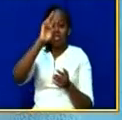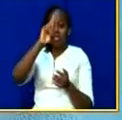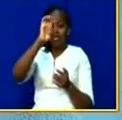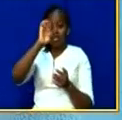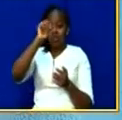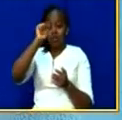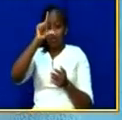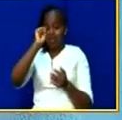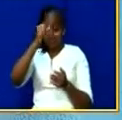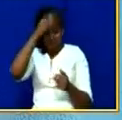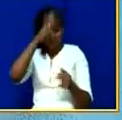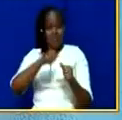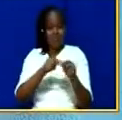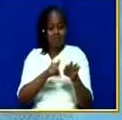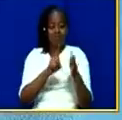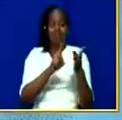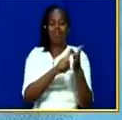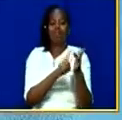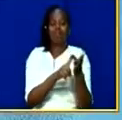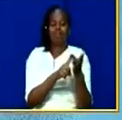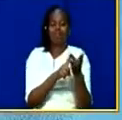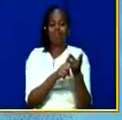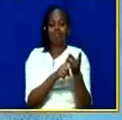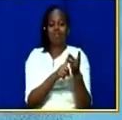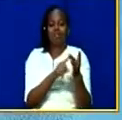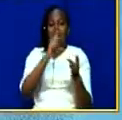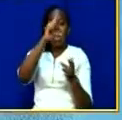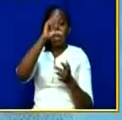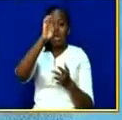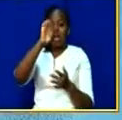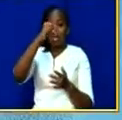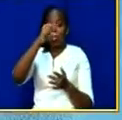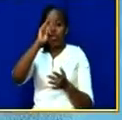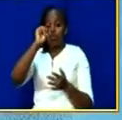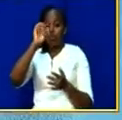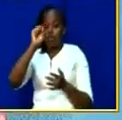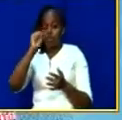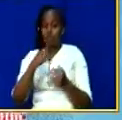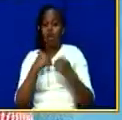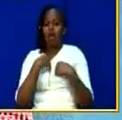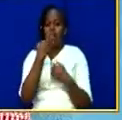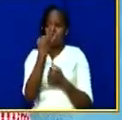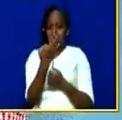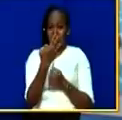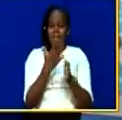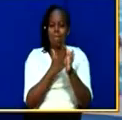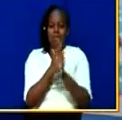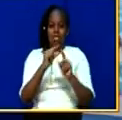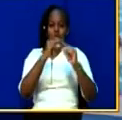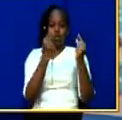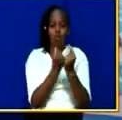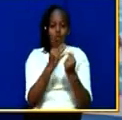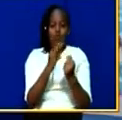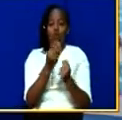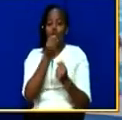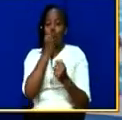Good. And I the other remember. one? Mhm. And the third one Yes. is the legumes. Legumes. So Isn't it? 3 major categories of food